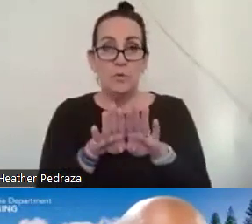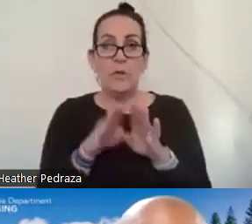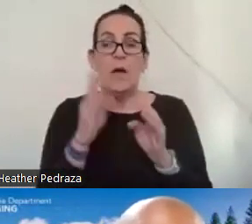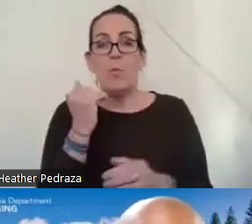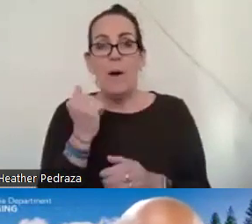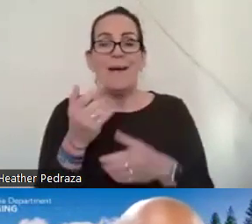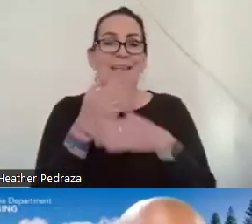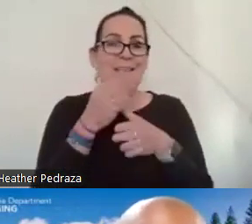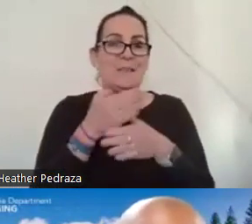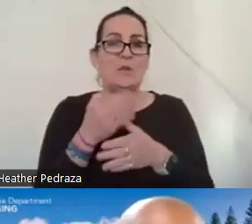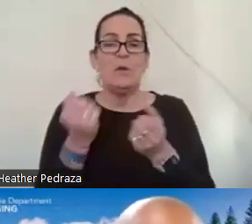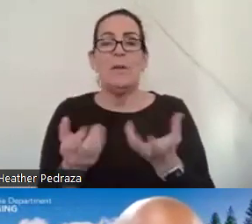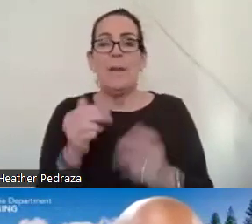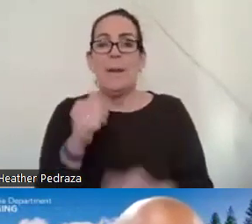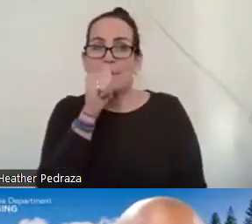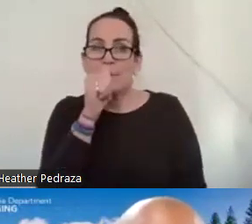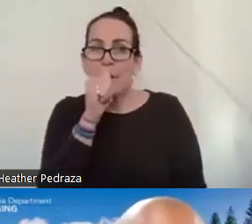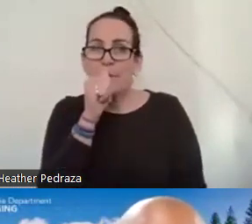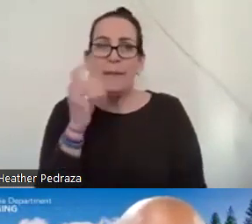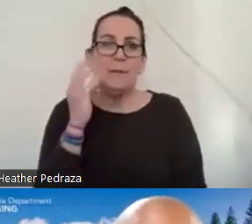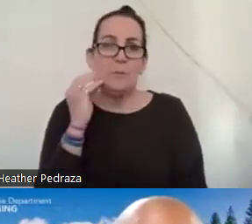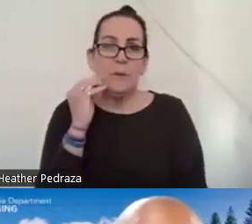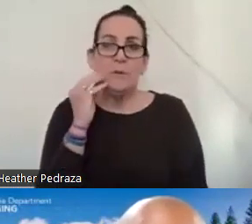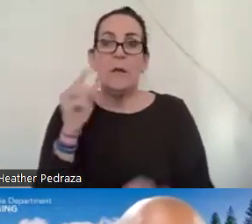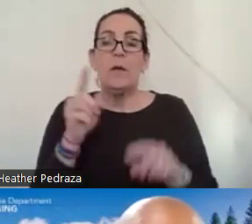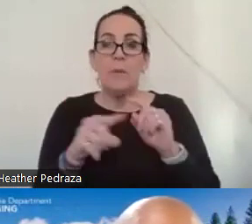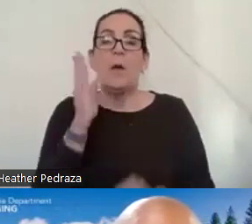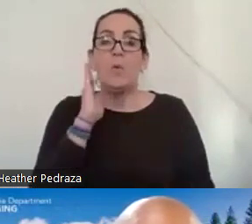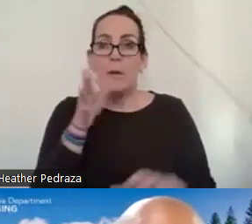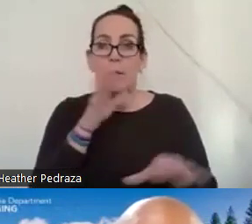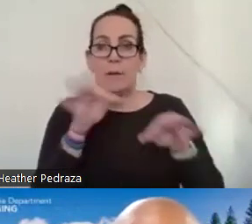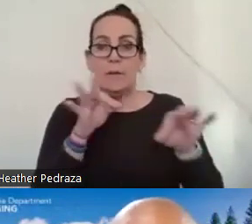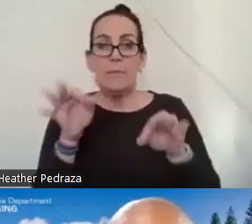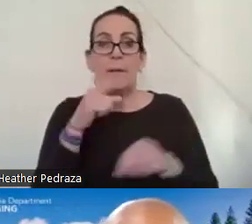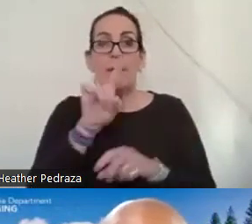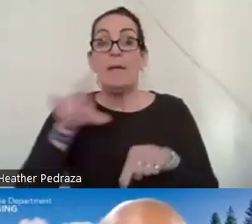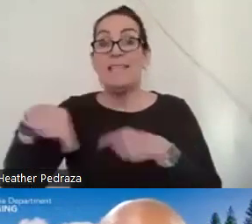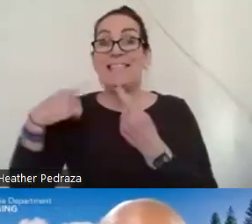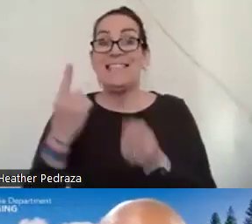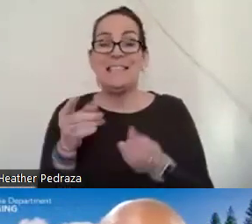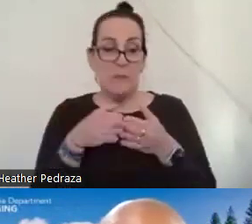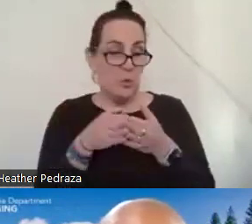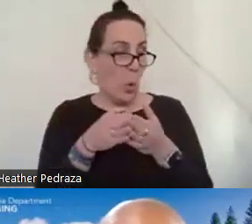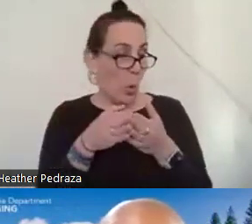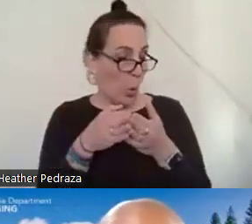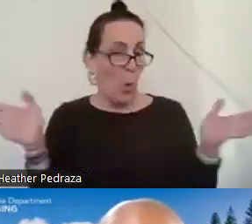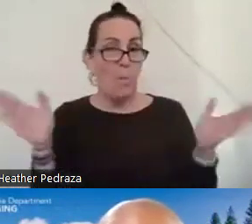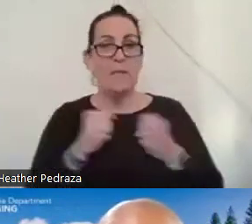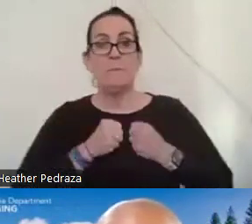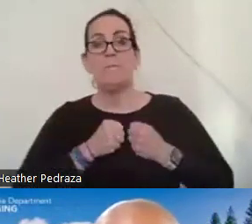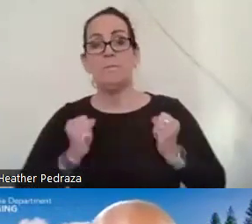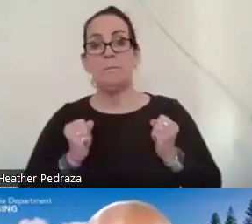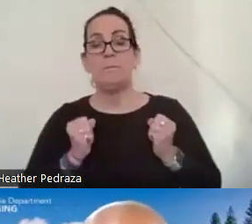of personal experiences. However, I will note that they have been so open and they've given us,